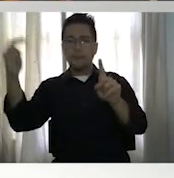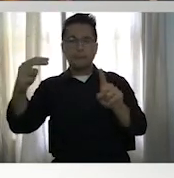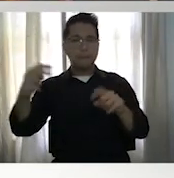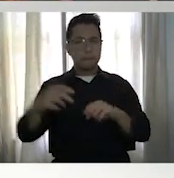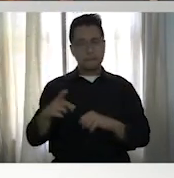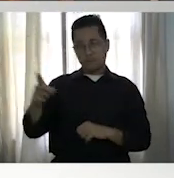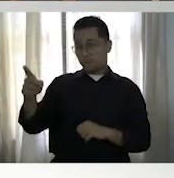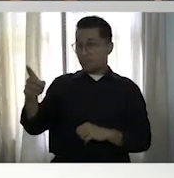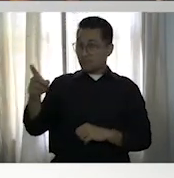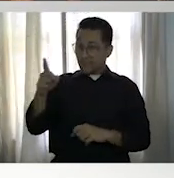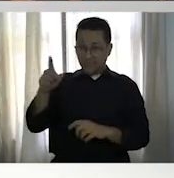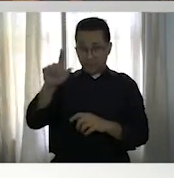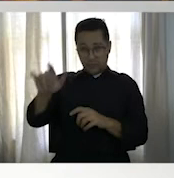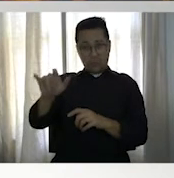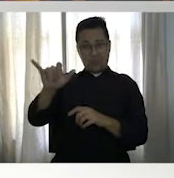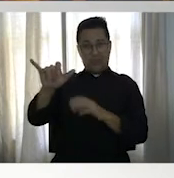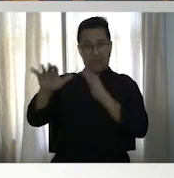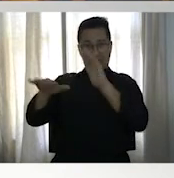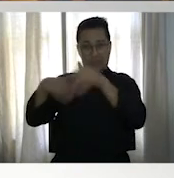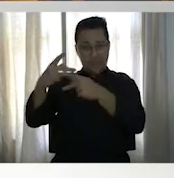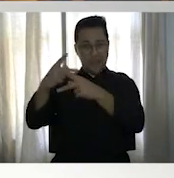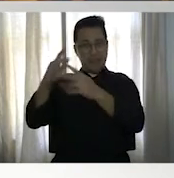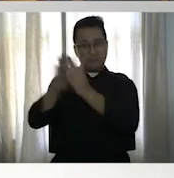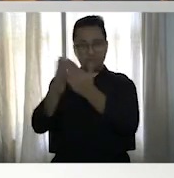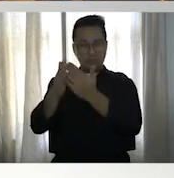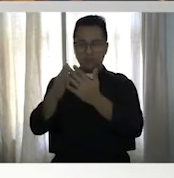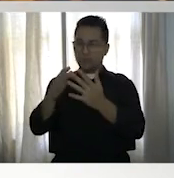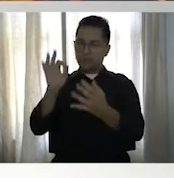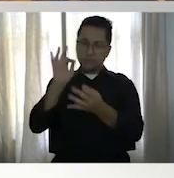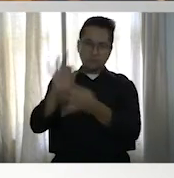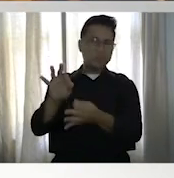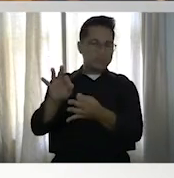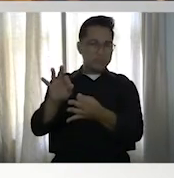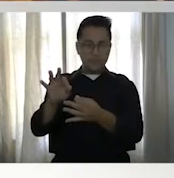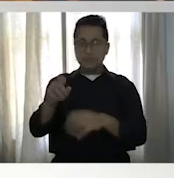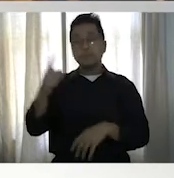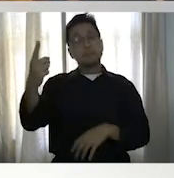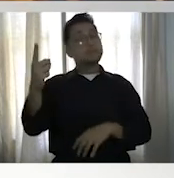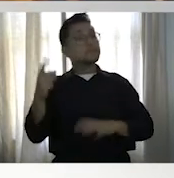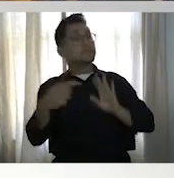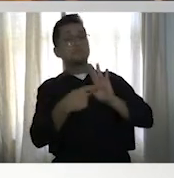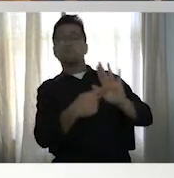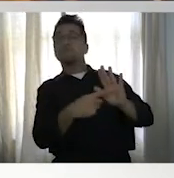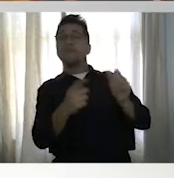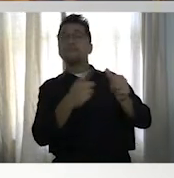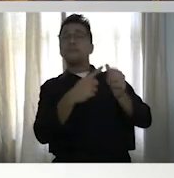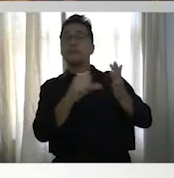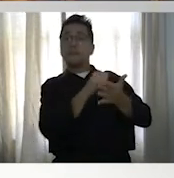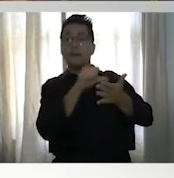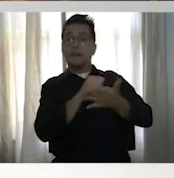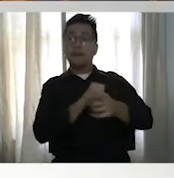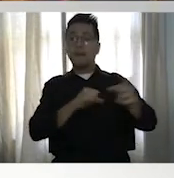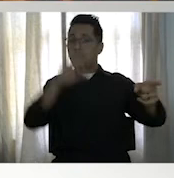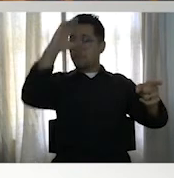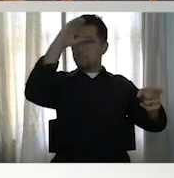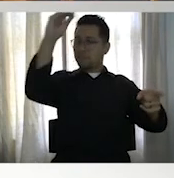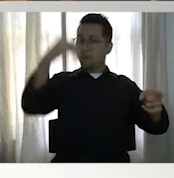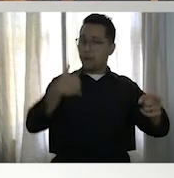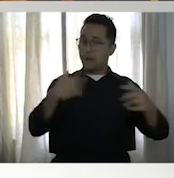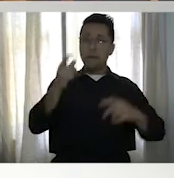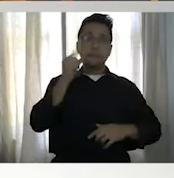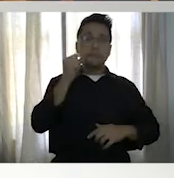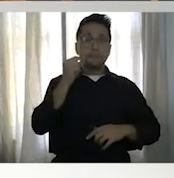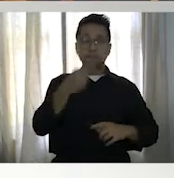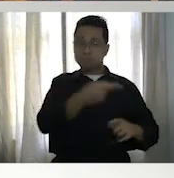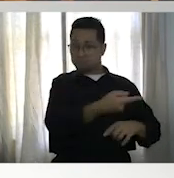books, and they're so good, the illustrations. So here's the first page of the book, and the boy has a present. He's going